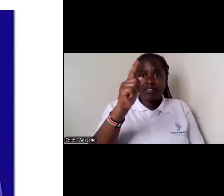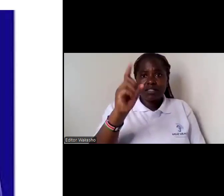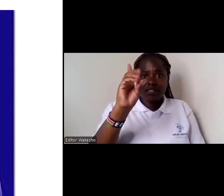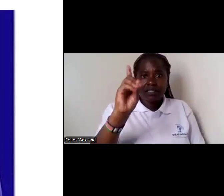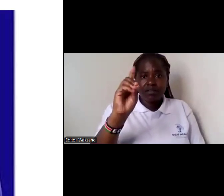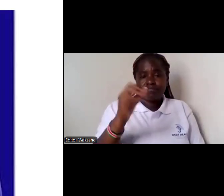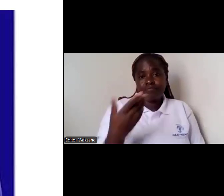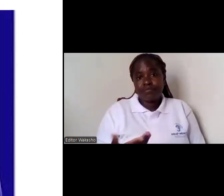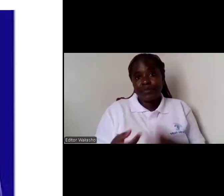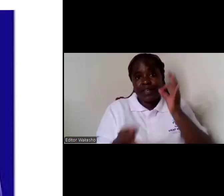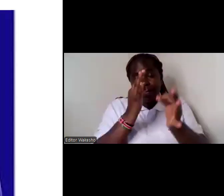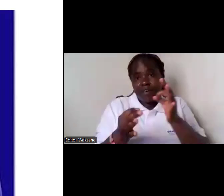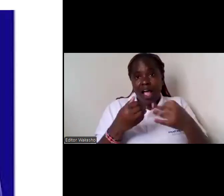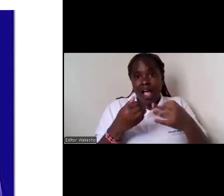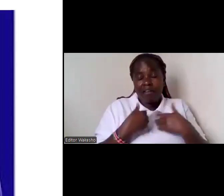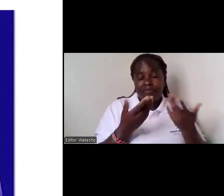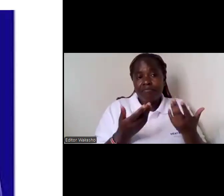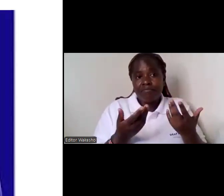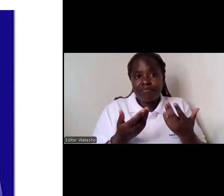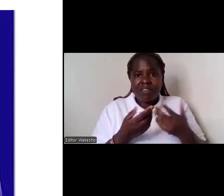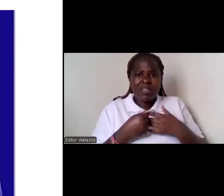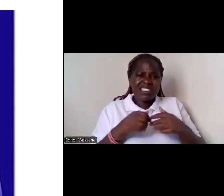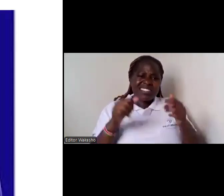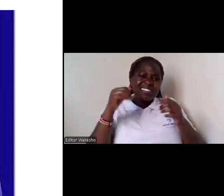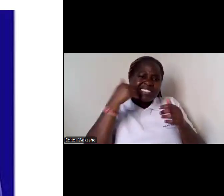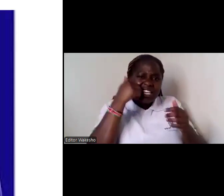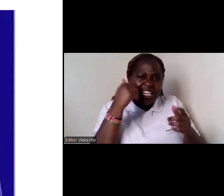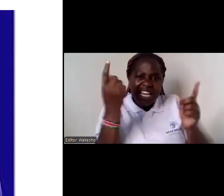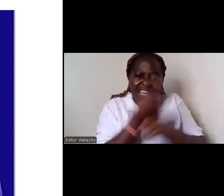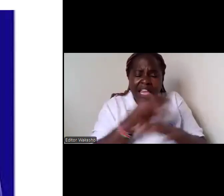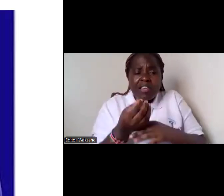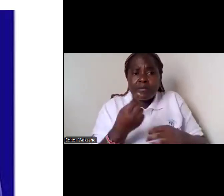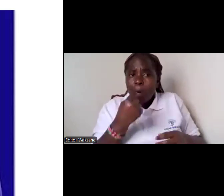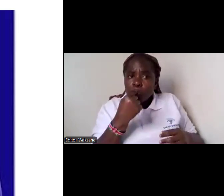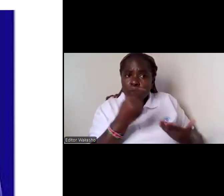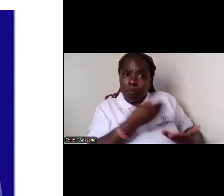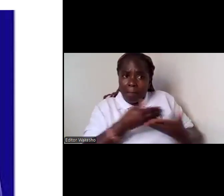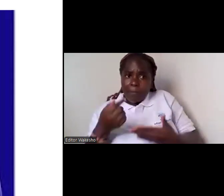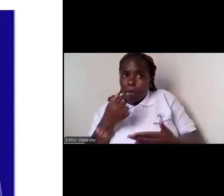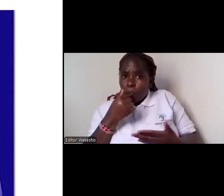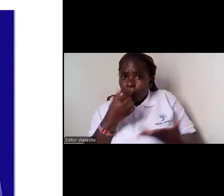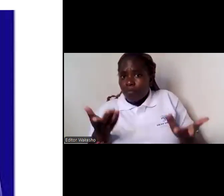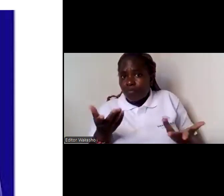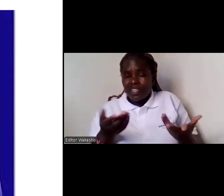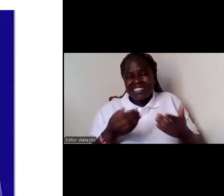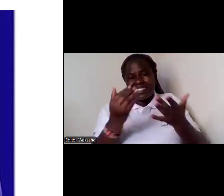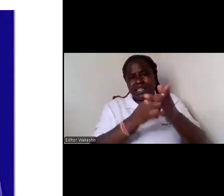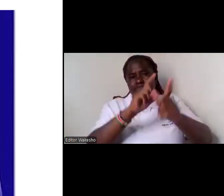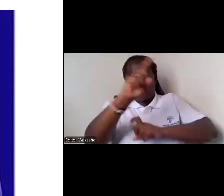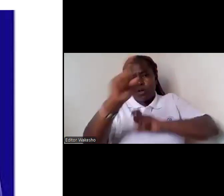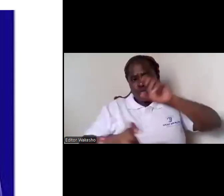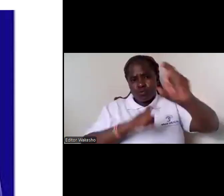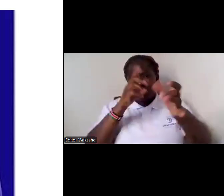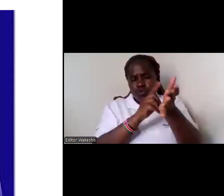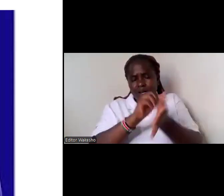if the patient has ever had any infections, if the patient is breastfeeding. So these are some of the questions we ask. Is the